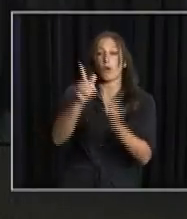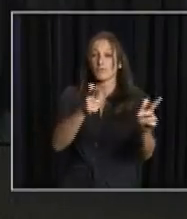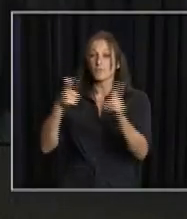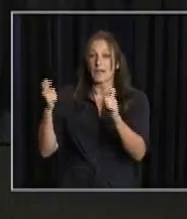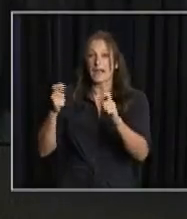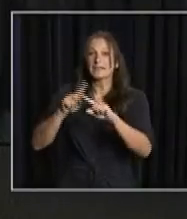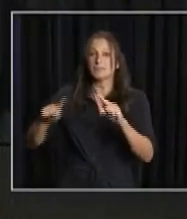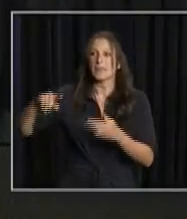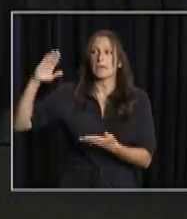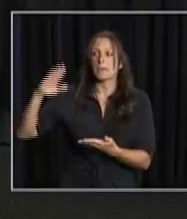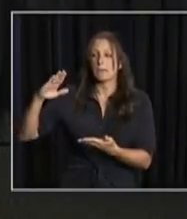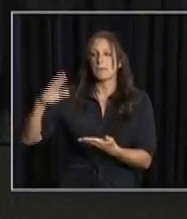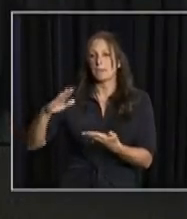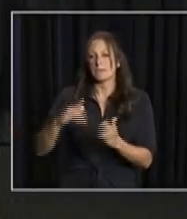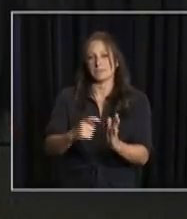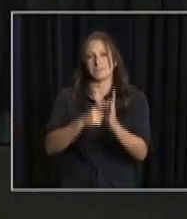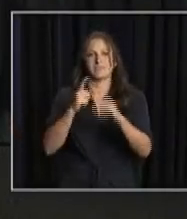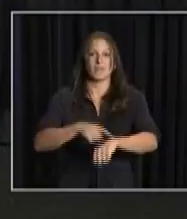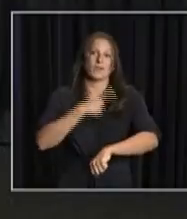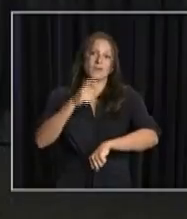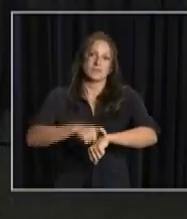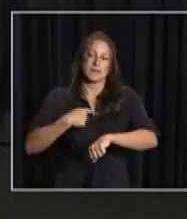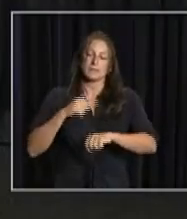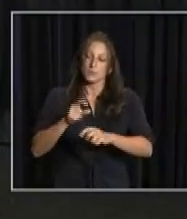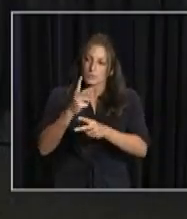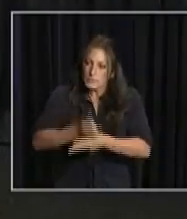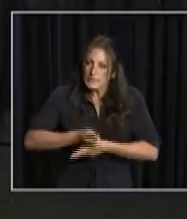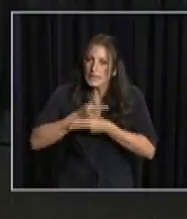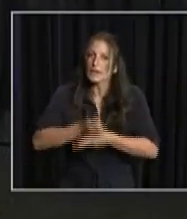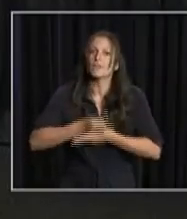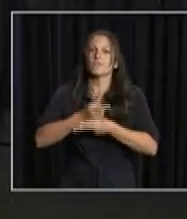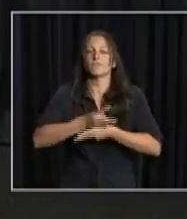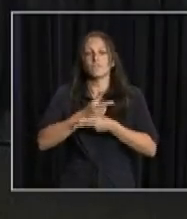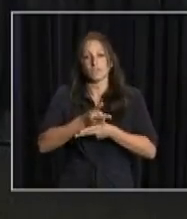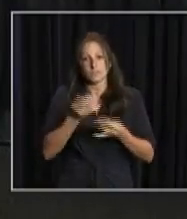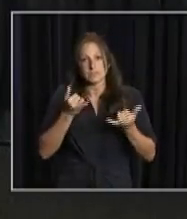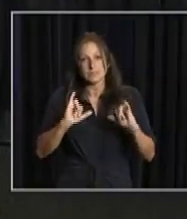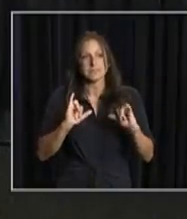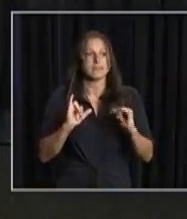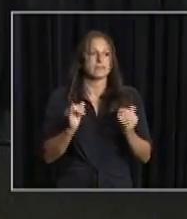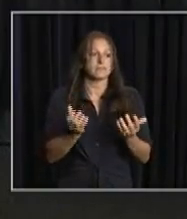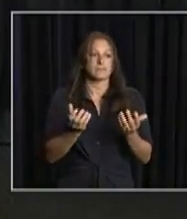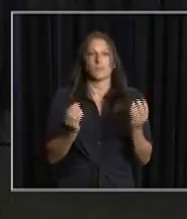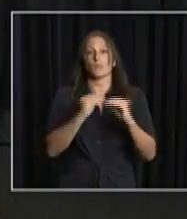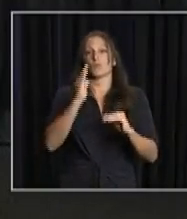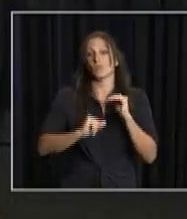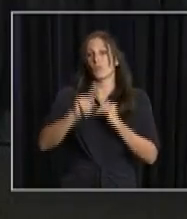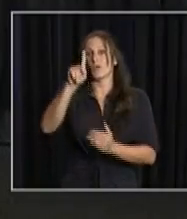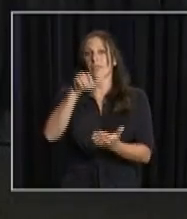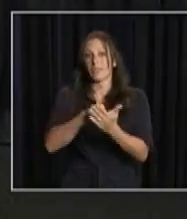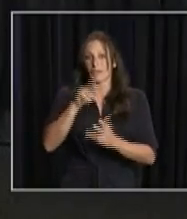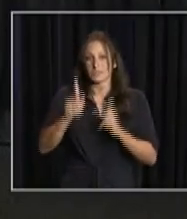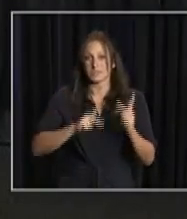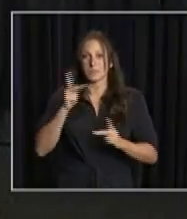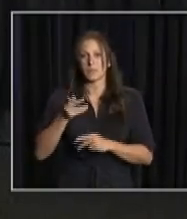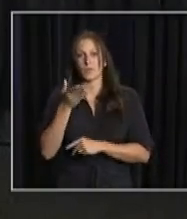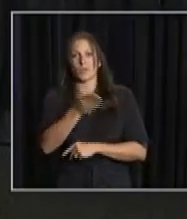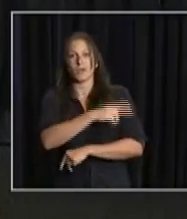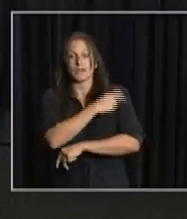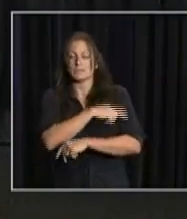time to come down. So we just got to be careful. Can't let up yet. We still got over 1,000 people in the hospital. Way, way too